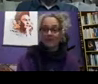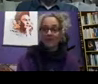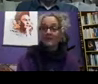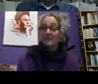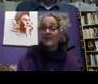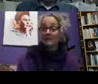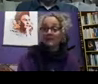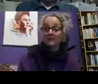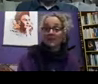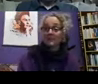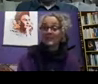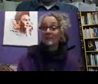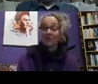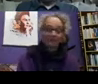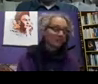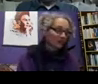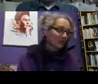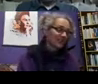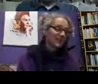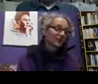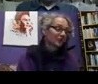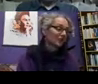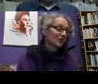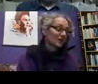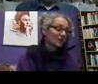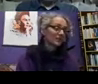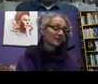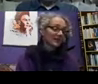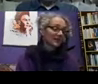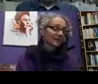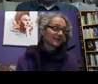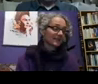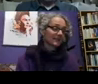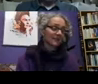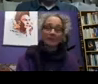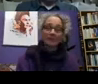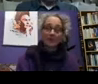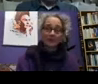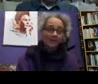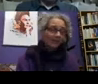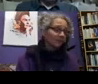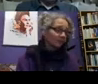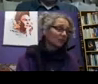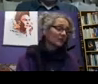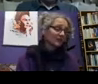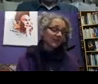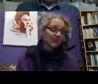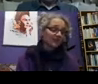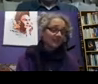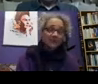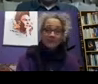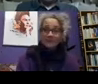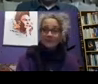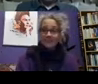randomly and people are expected to be able to get off and push their cycle also exclude disabled people. But more than